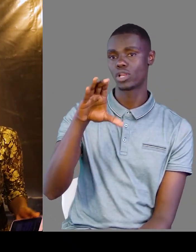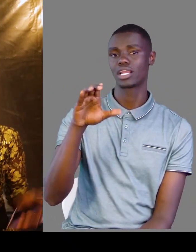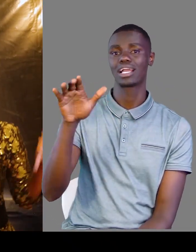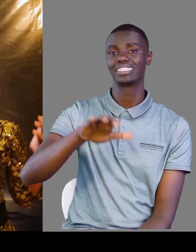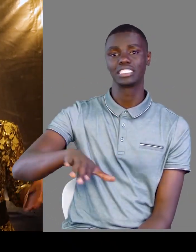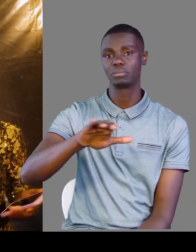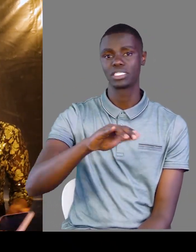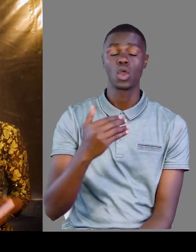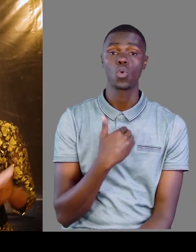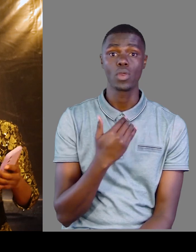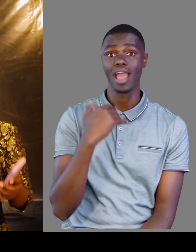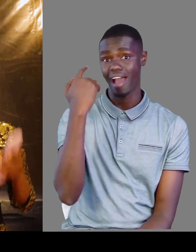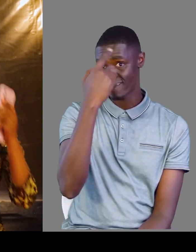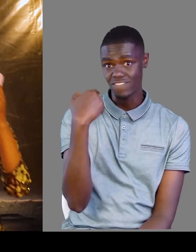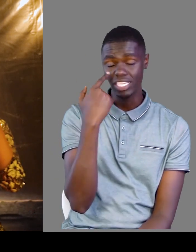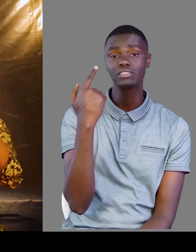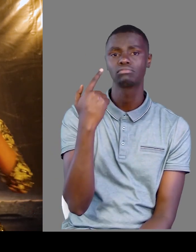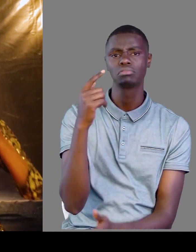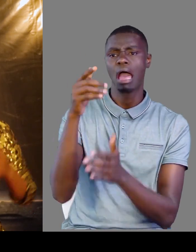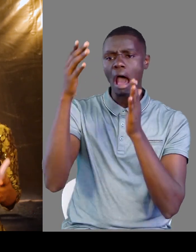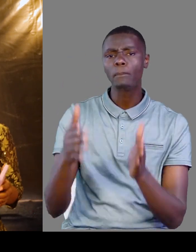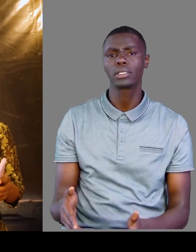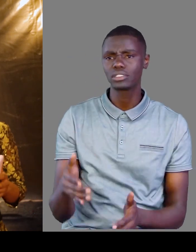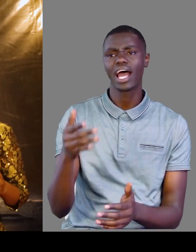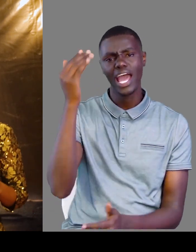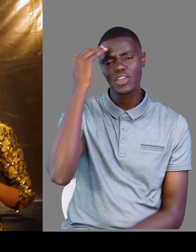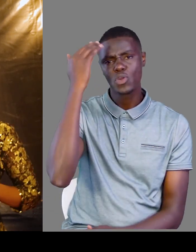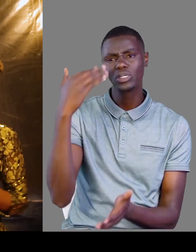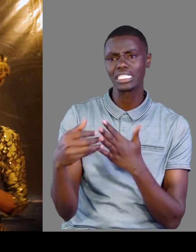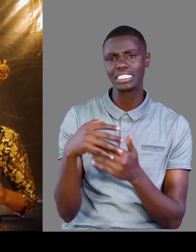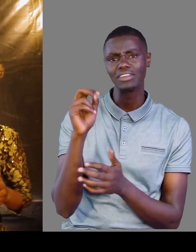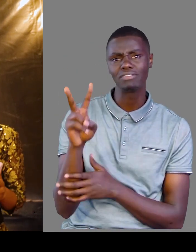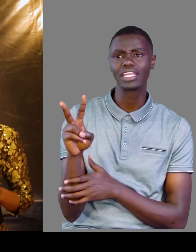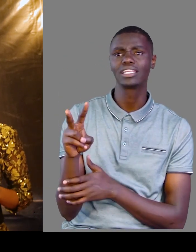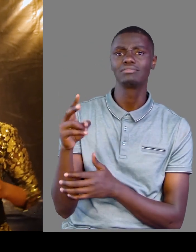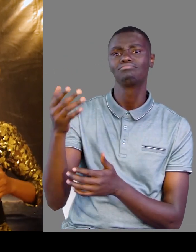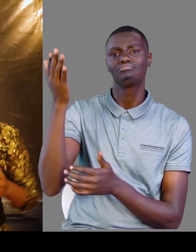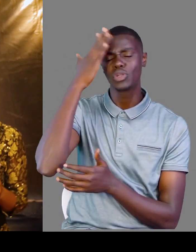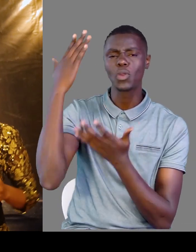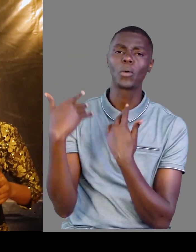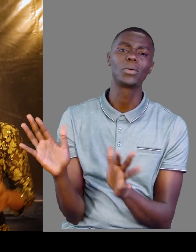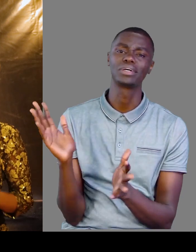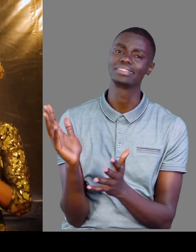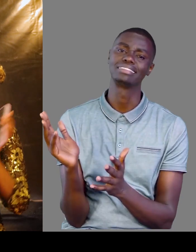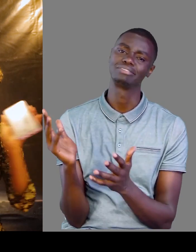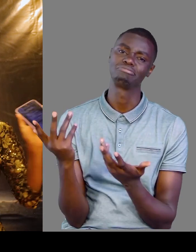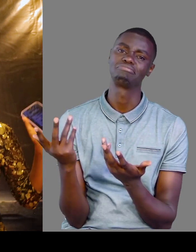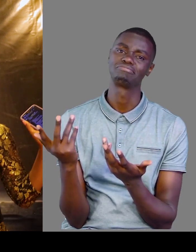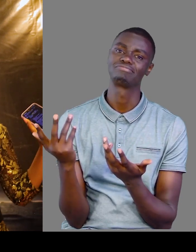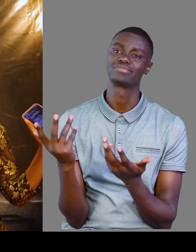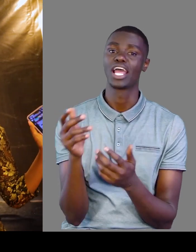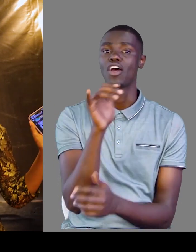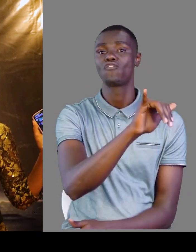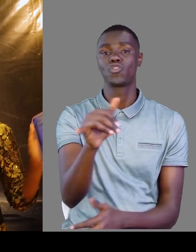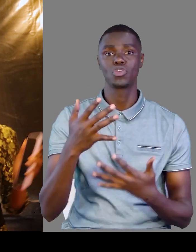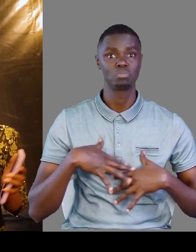familiar face, someone who I'm sure assigns to the fraternity. Wanamtambua vizuri. But for those people